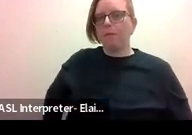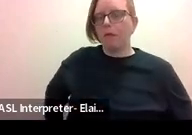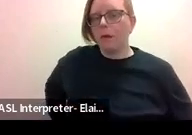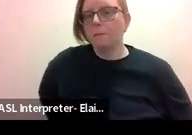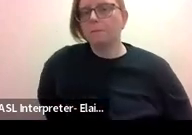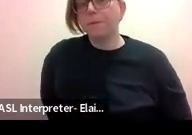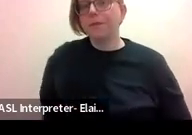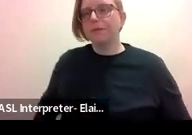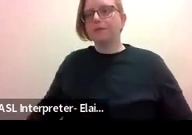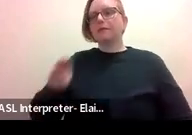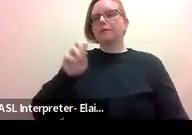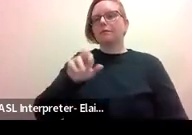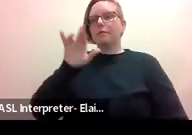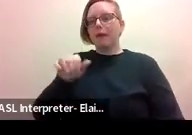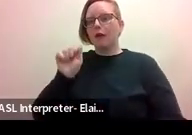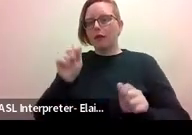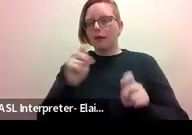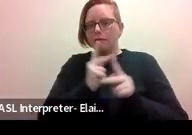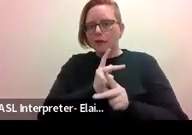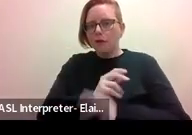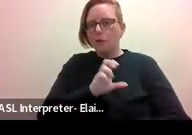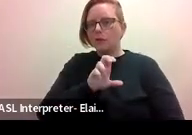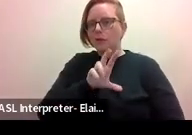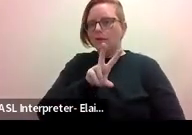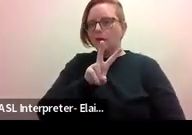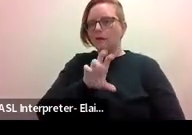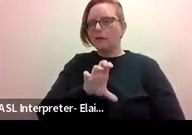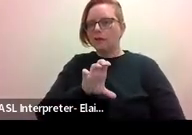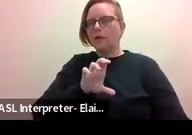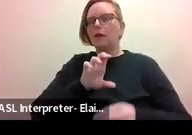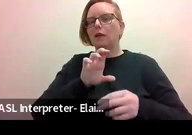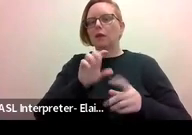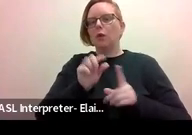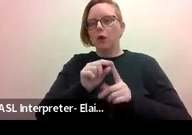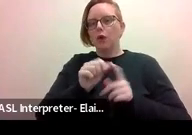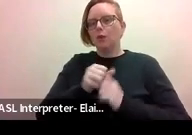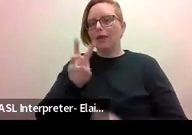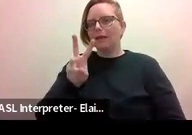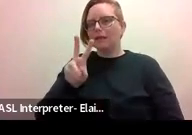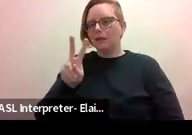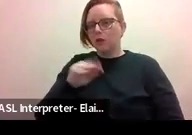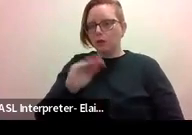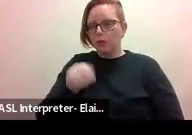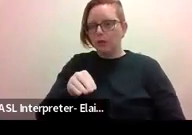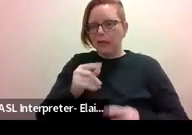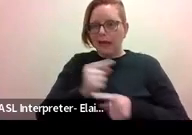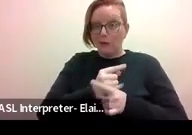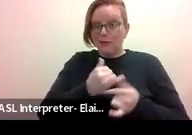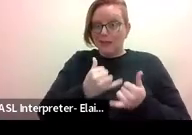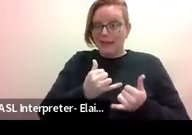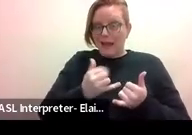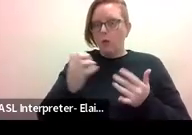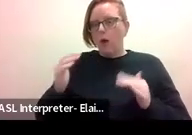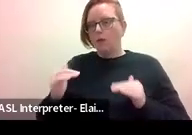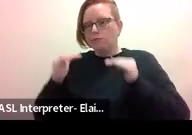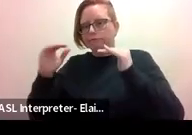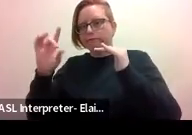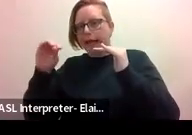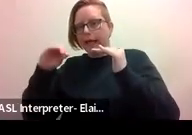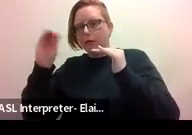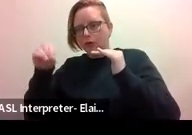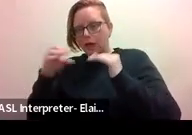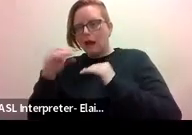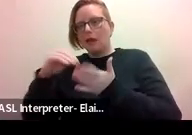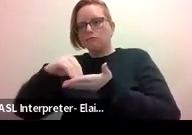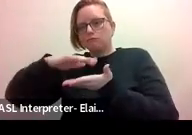decode CVC words with 62% accuracy. We want her to decode with 80% accuracy, and we have the citation there.